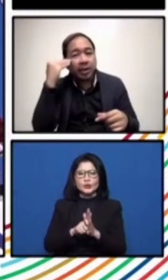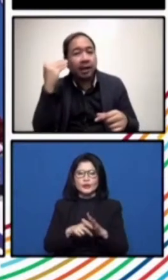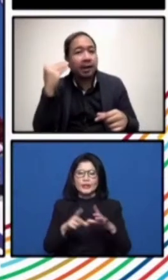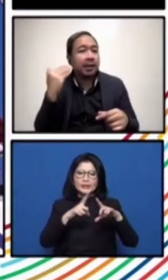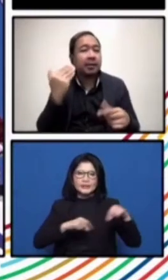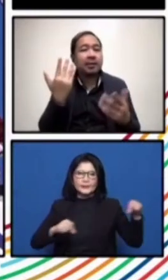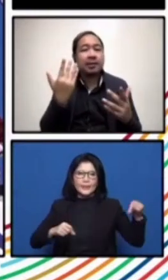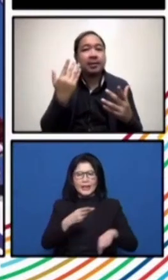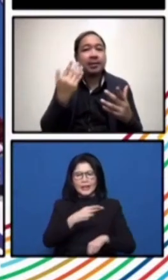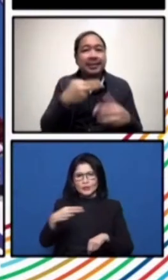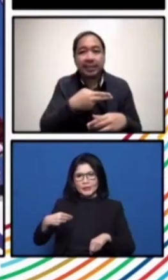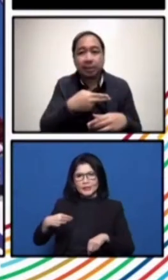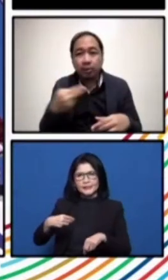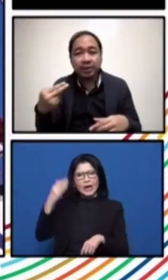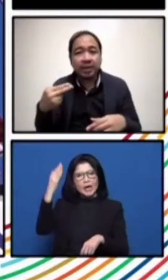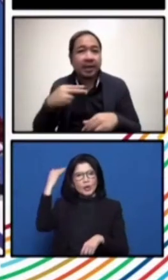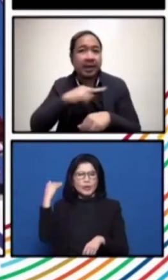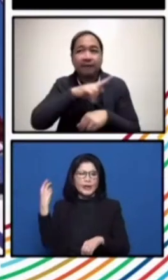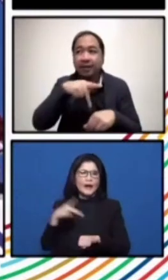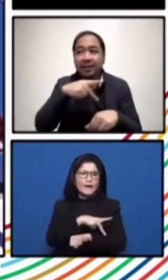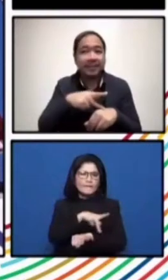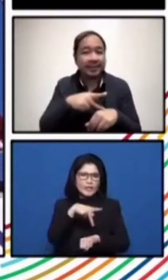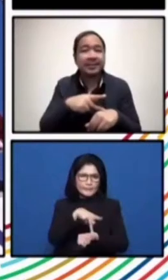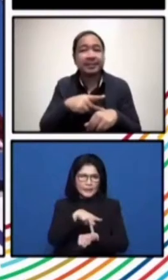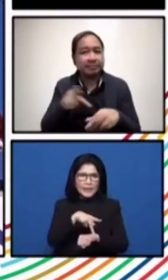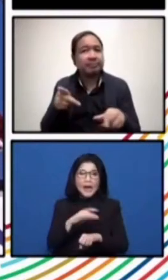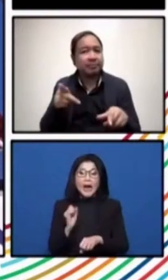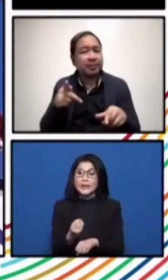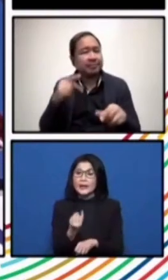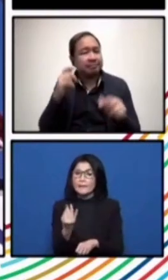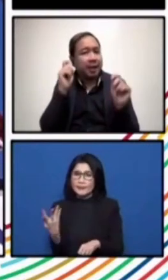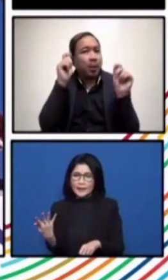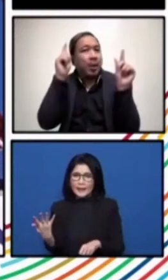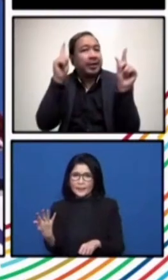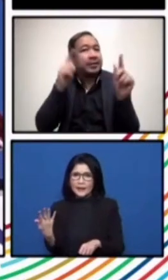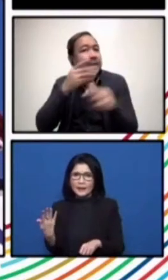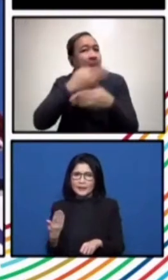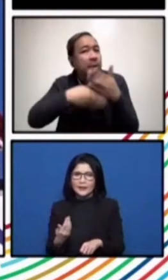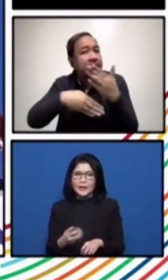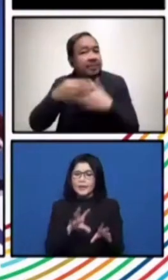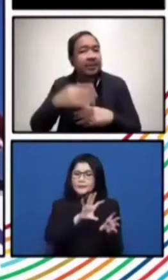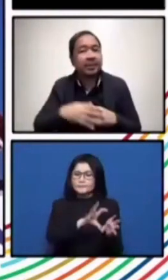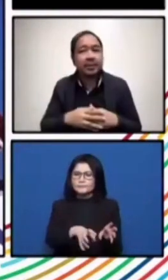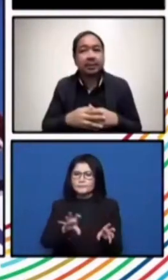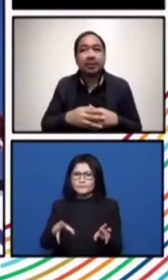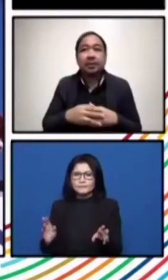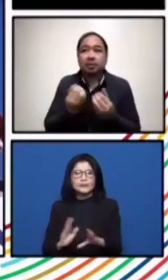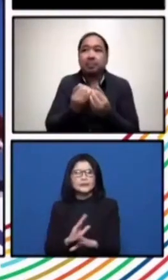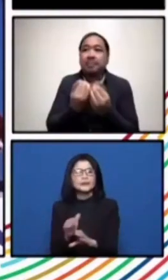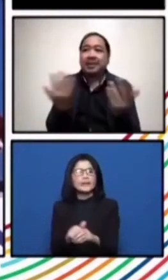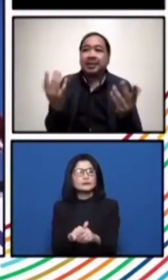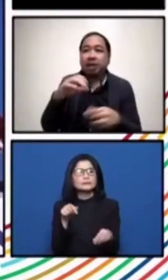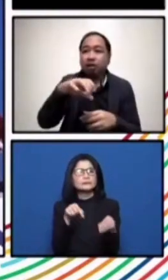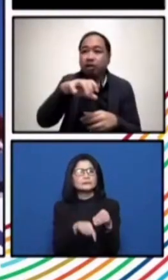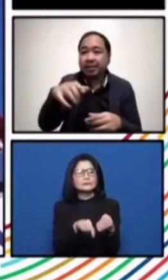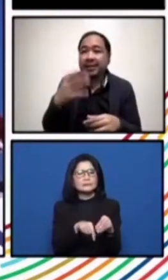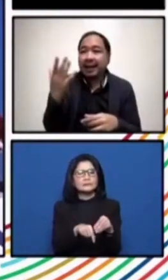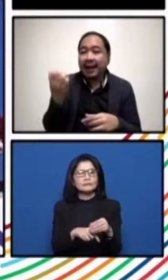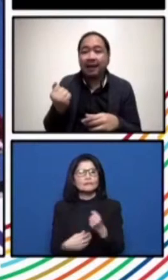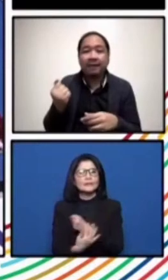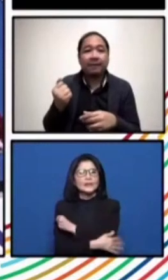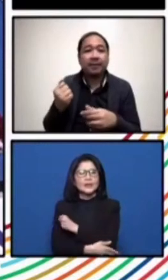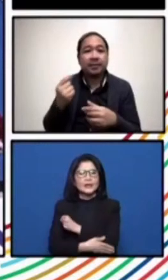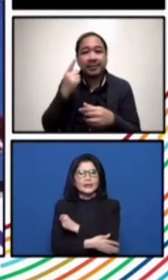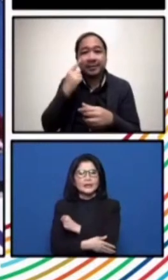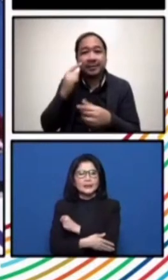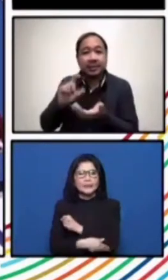Philippines several have allocated resources that include also a city like bagyo or